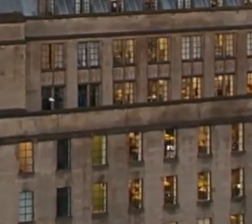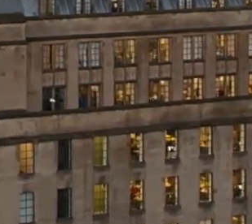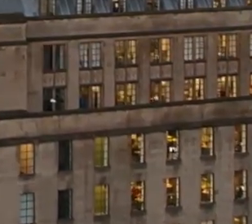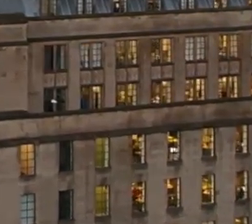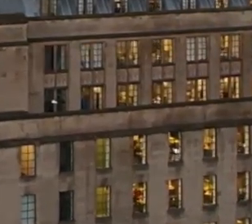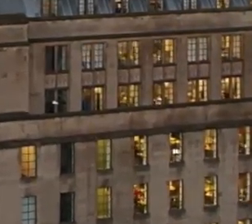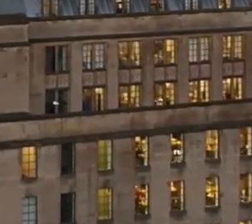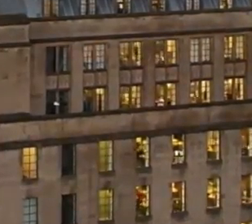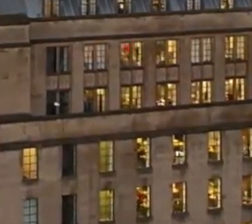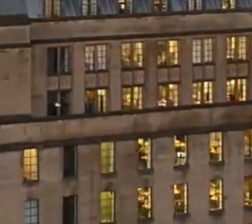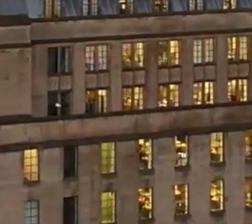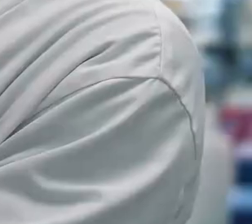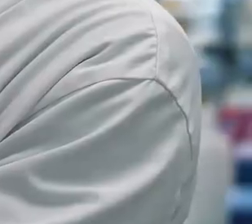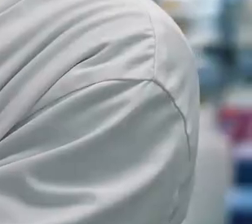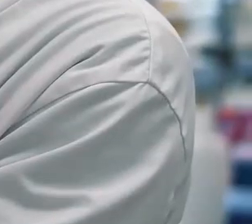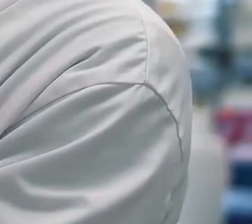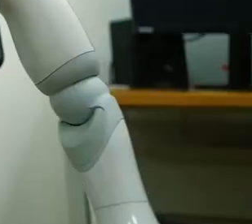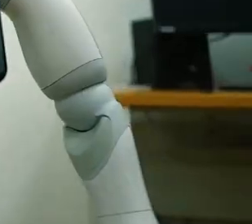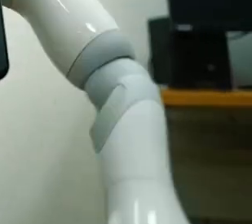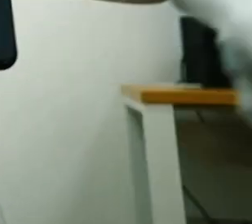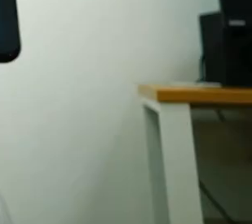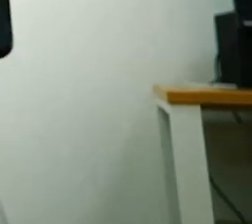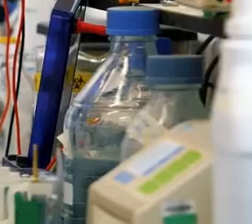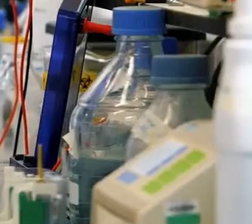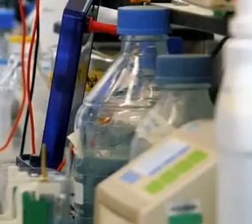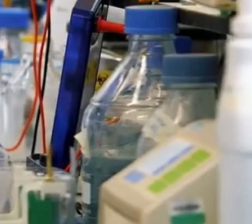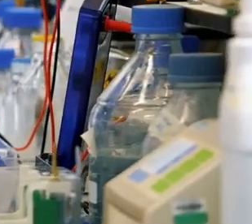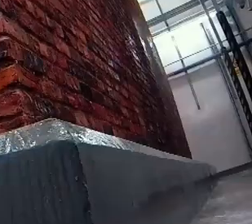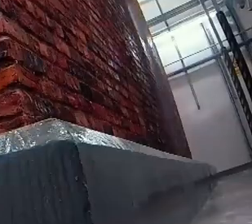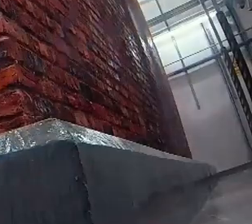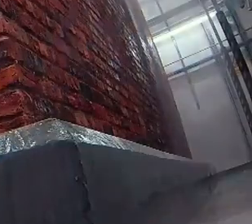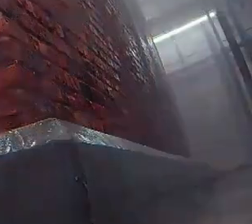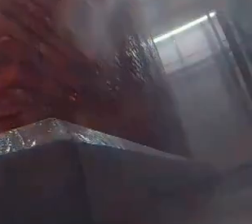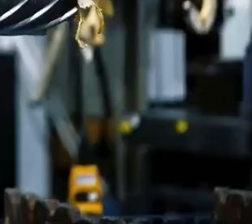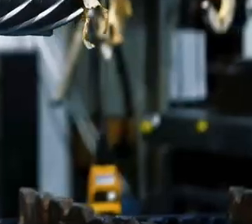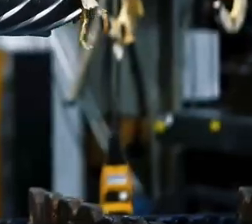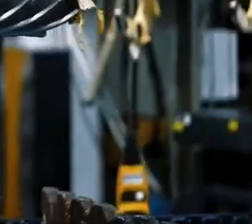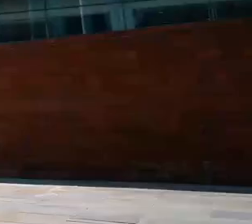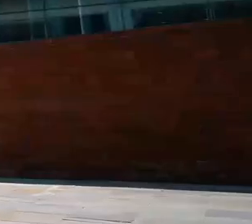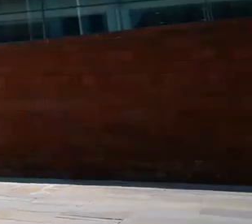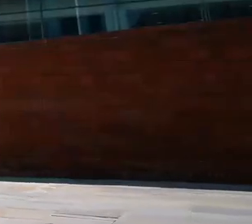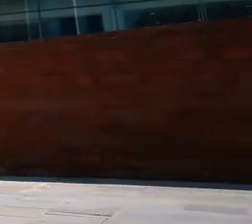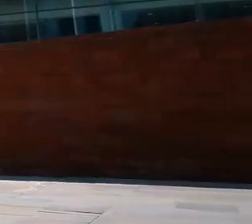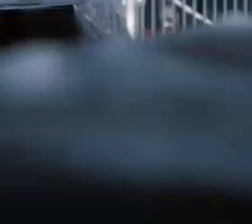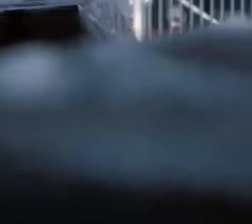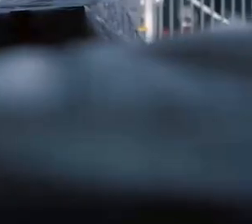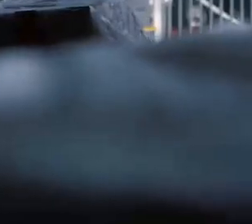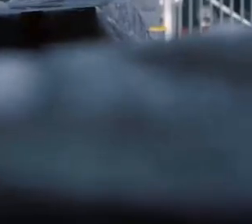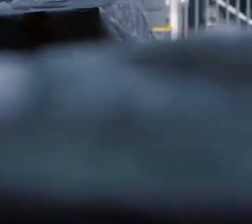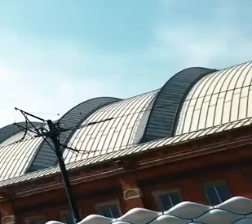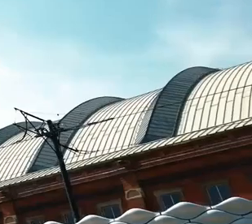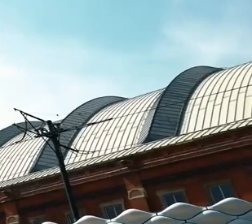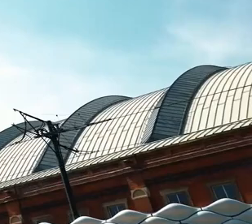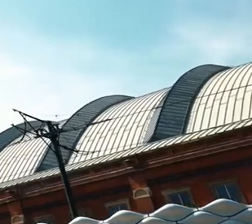of the pandemic, but look ahead actually to the challenges posed by climate change. Now more than ever